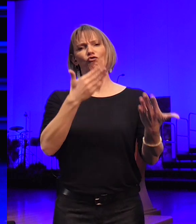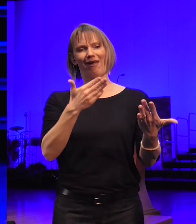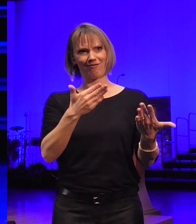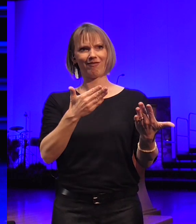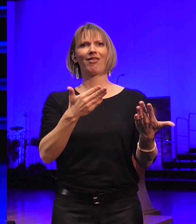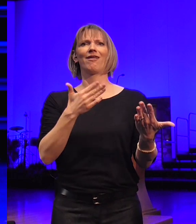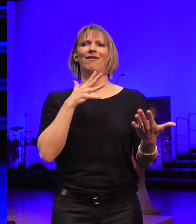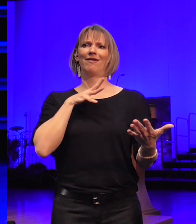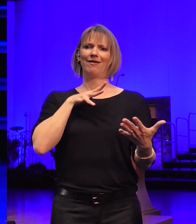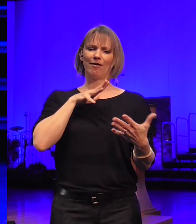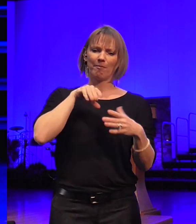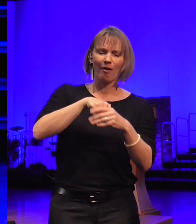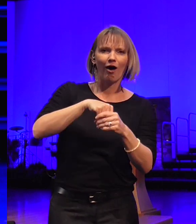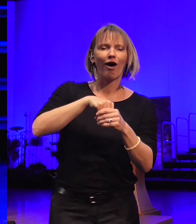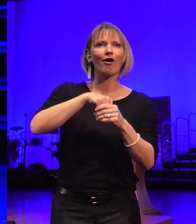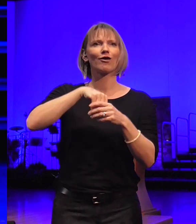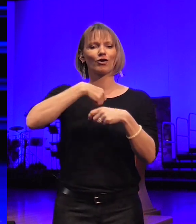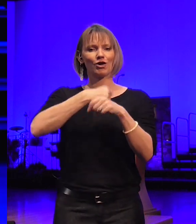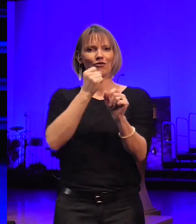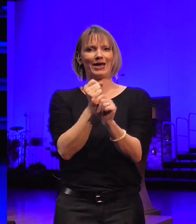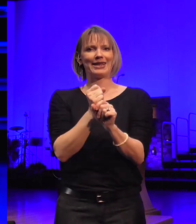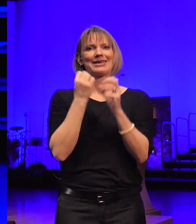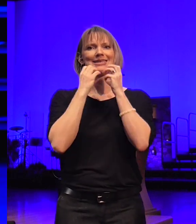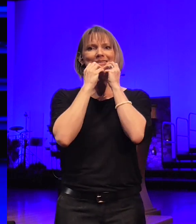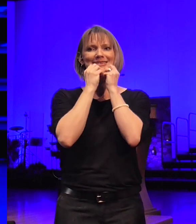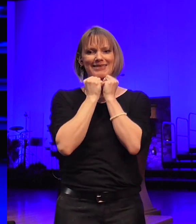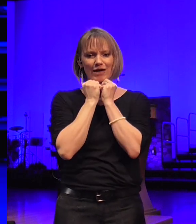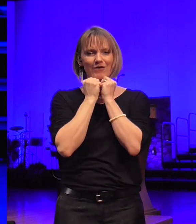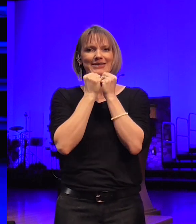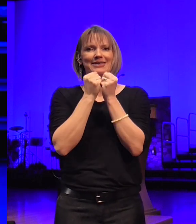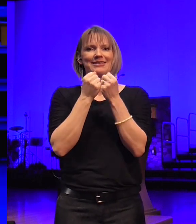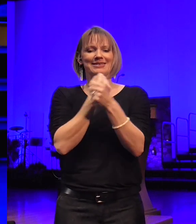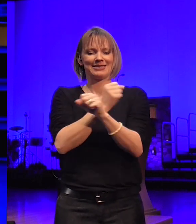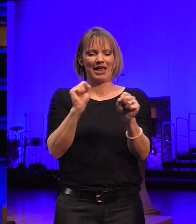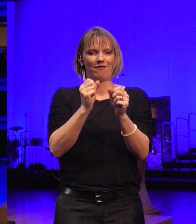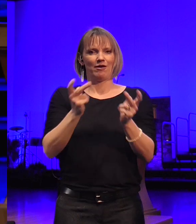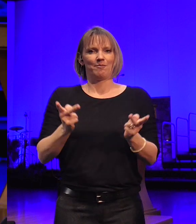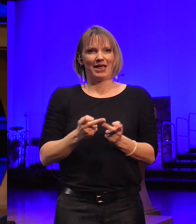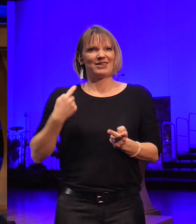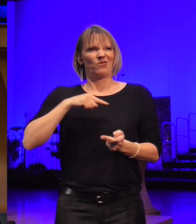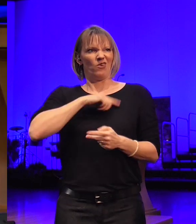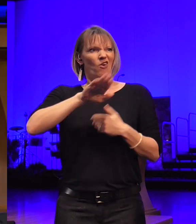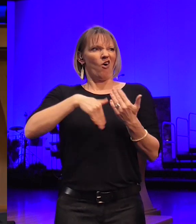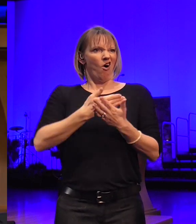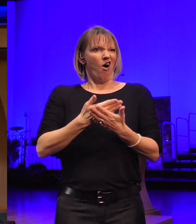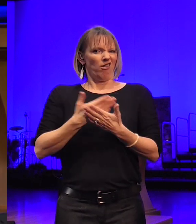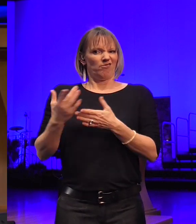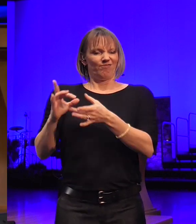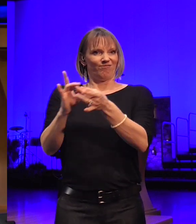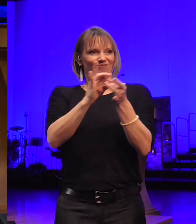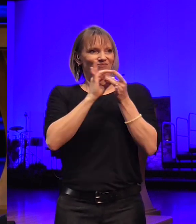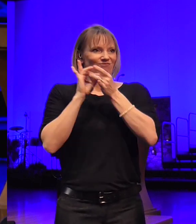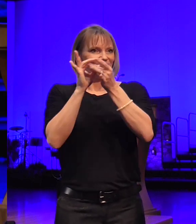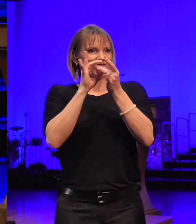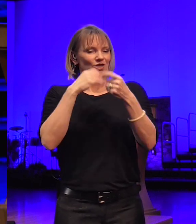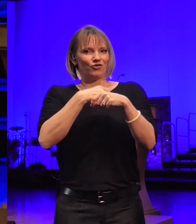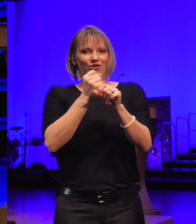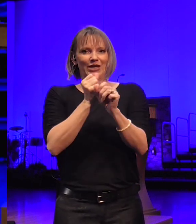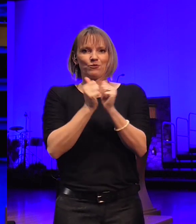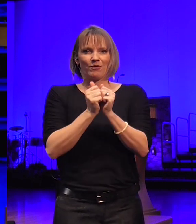be a part of creating that sacred and safe space that we are all a part of co-creating together.